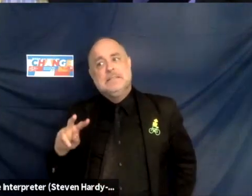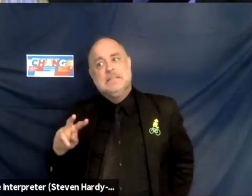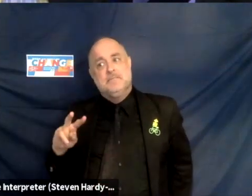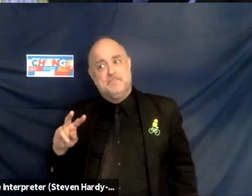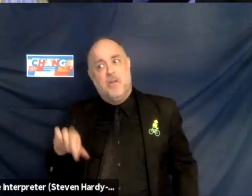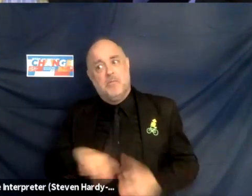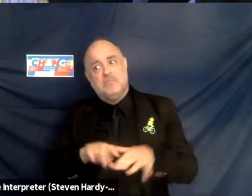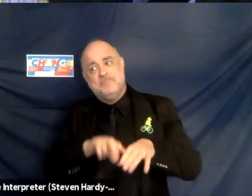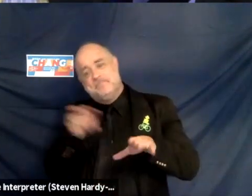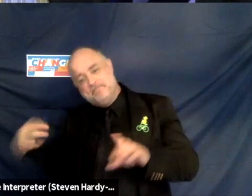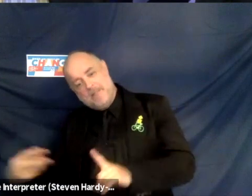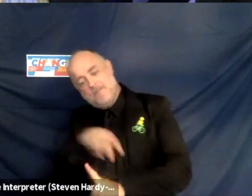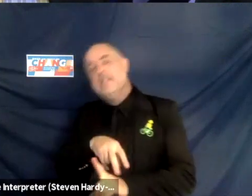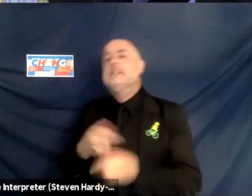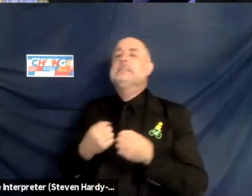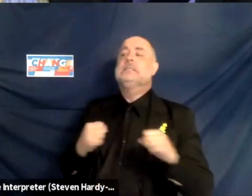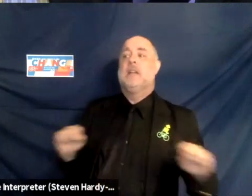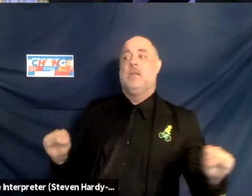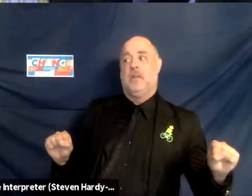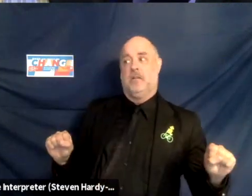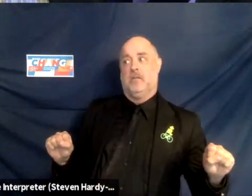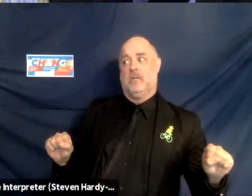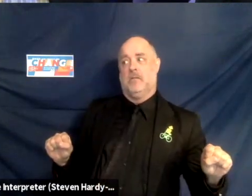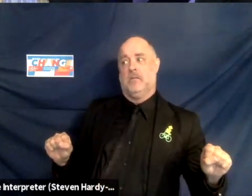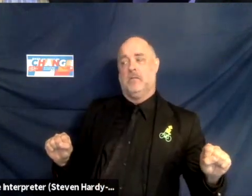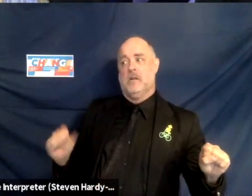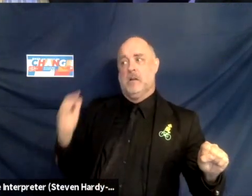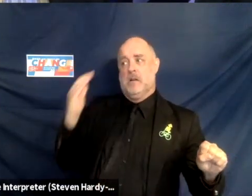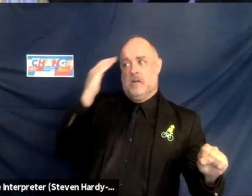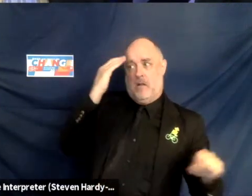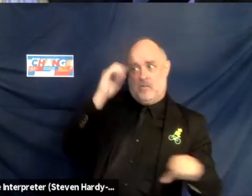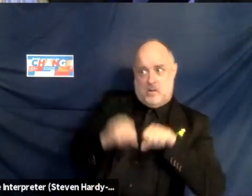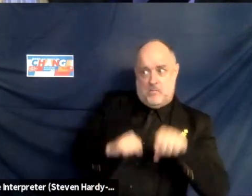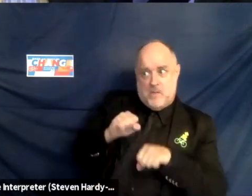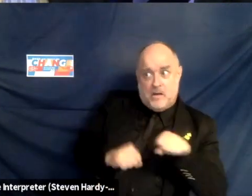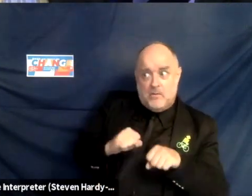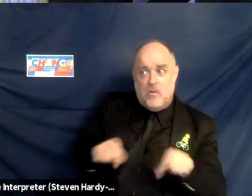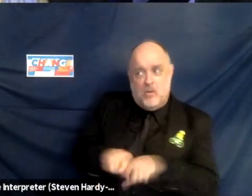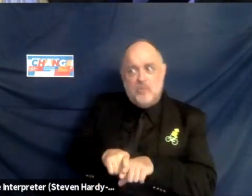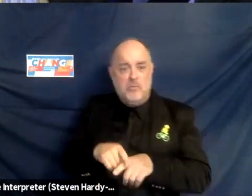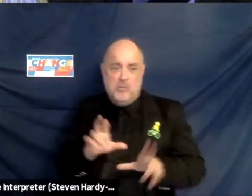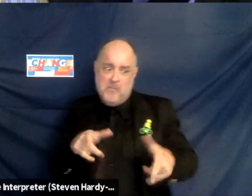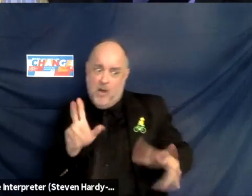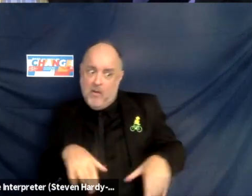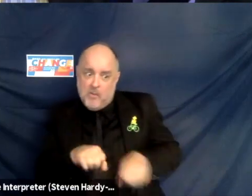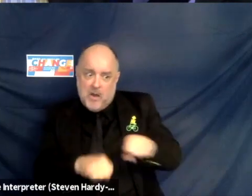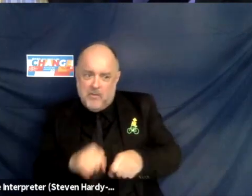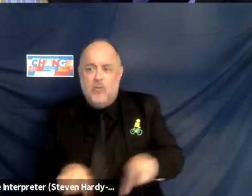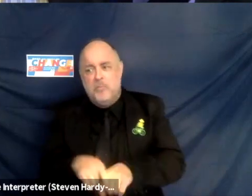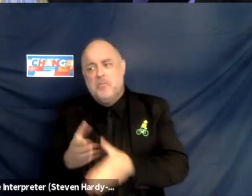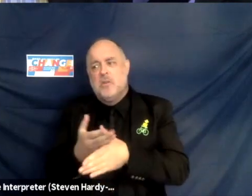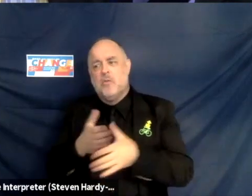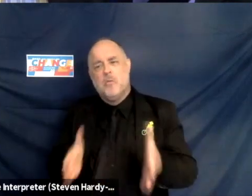bikes that are on the road and the knowledge of those riding them and anybody else sharing the road with them, we got to make sure that this